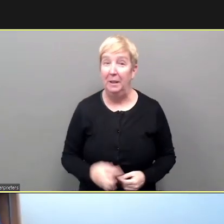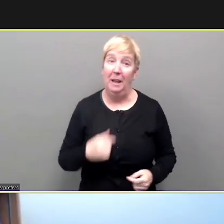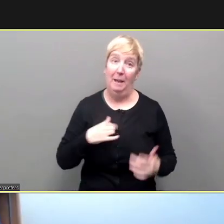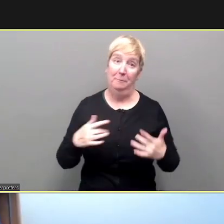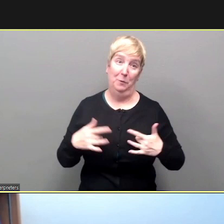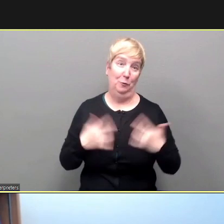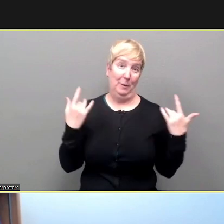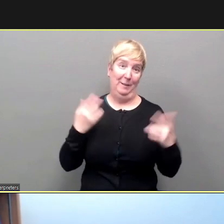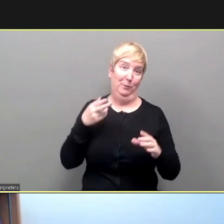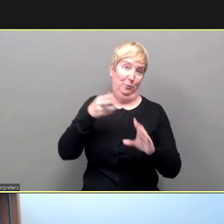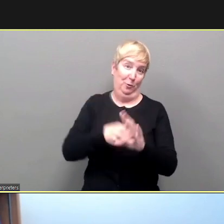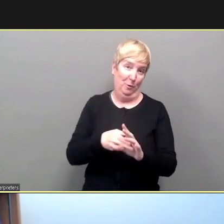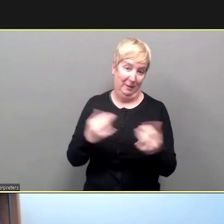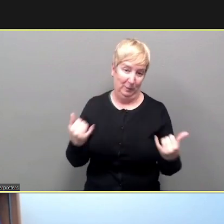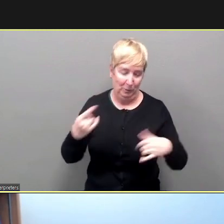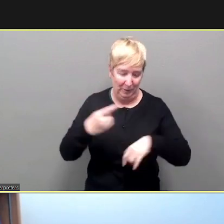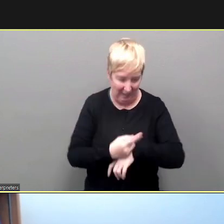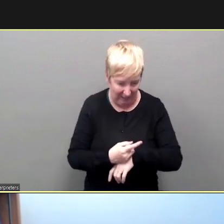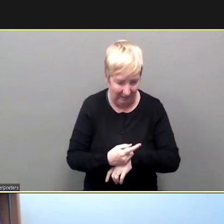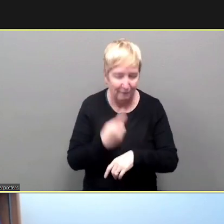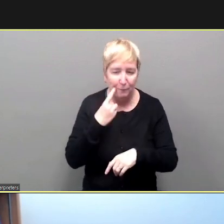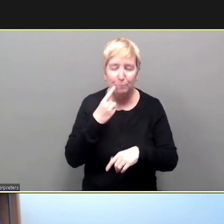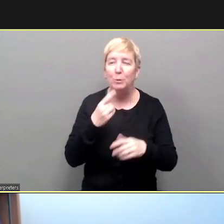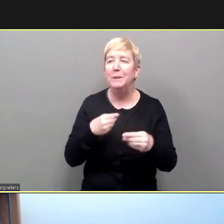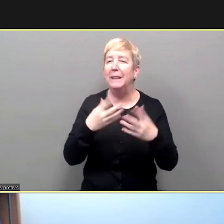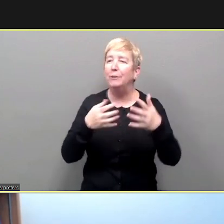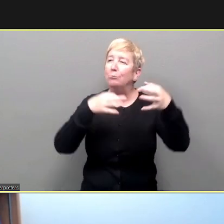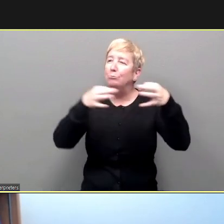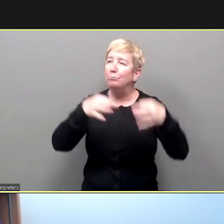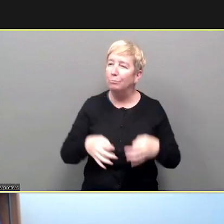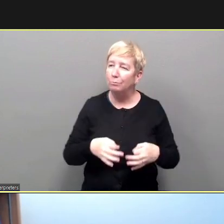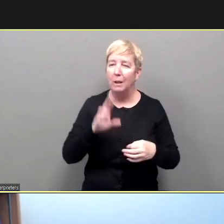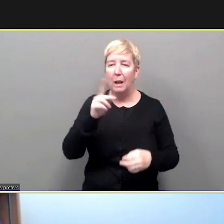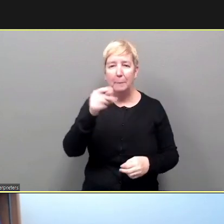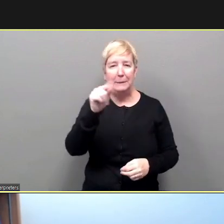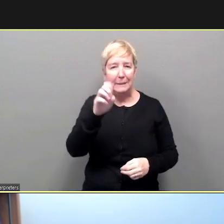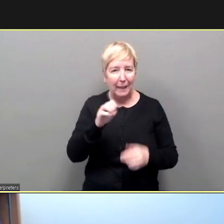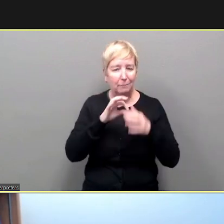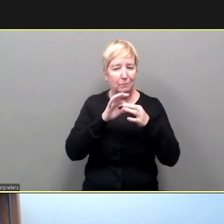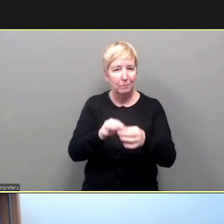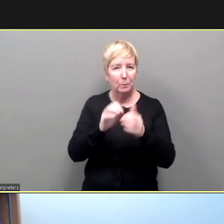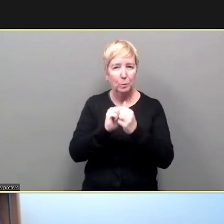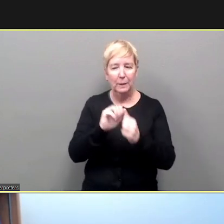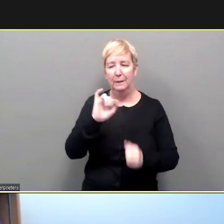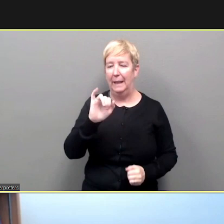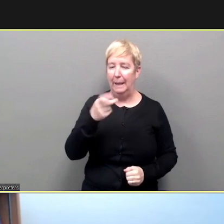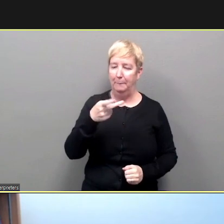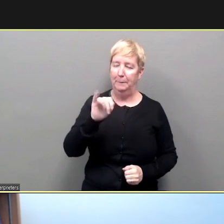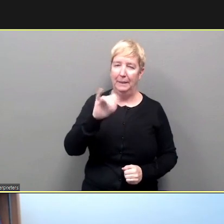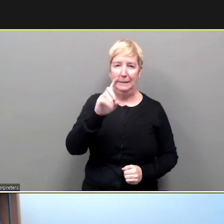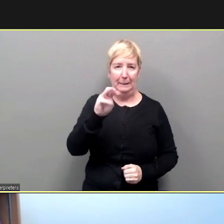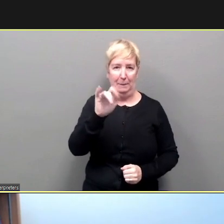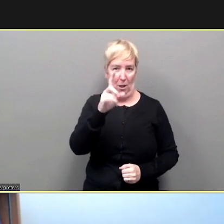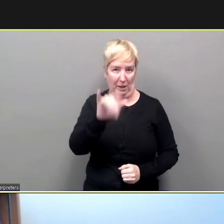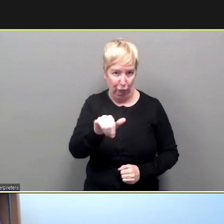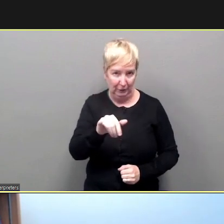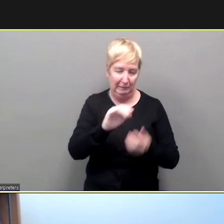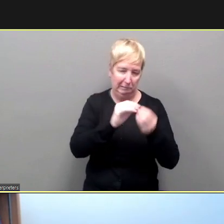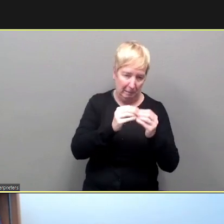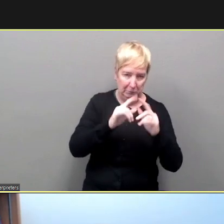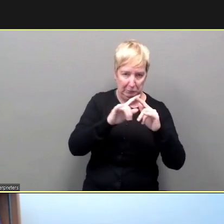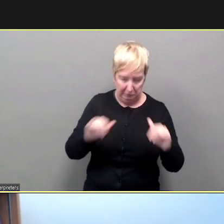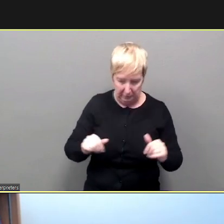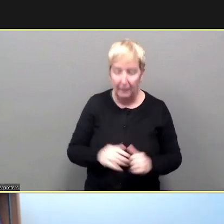to be here today to provide a COVID-19 epidemiology update. And as we typically do, I want to start with a